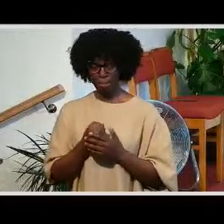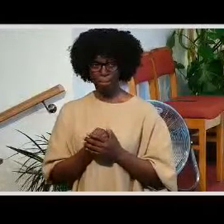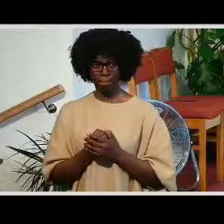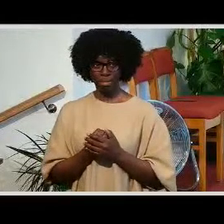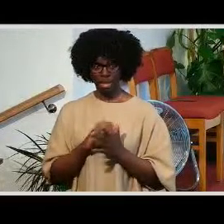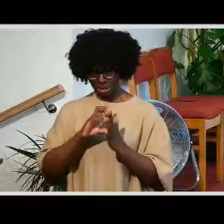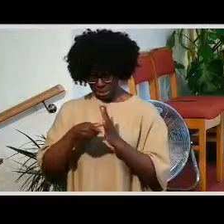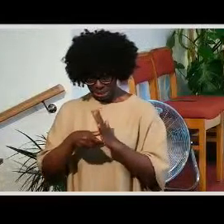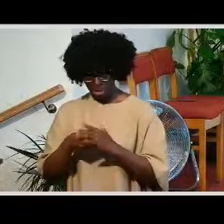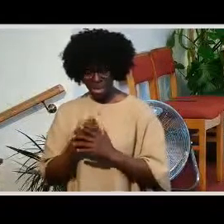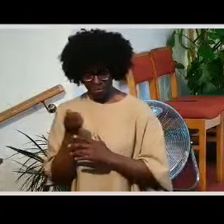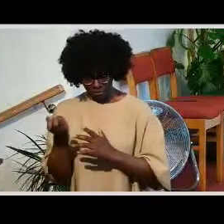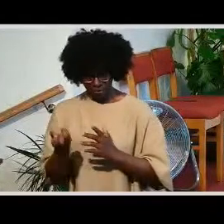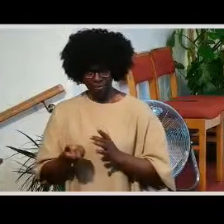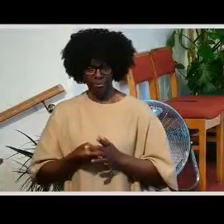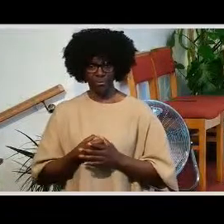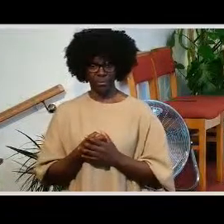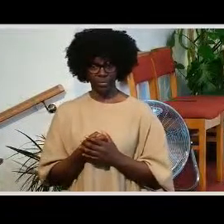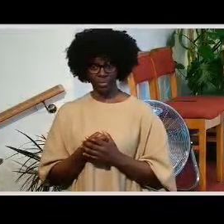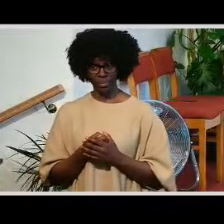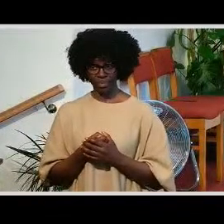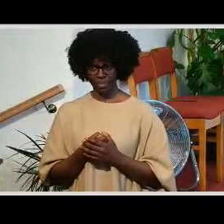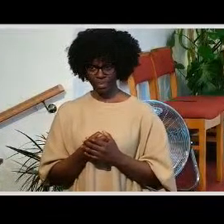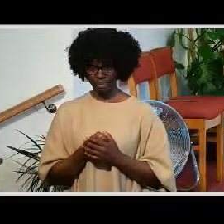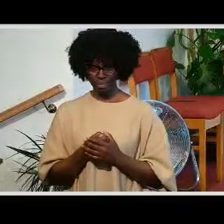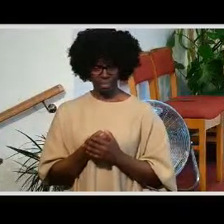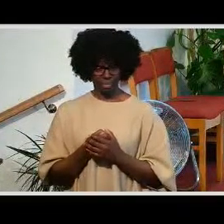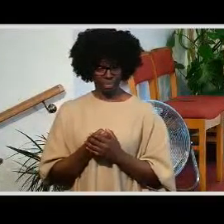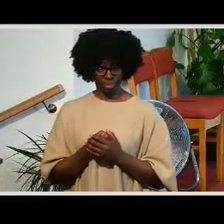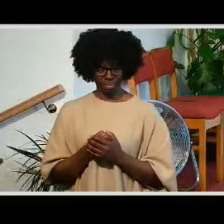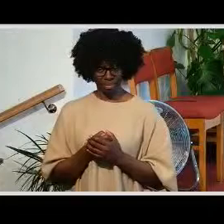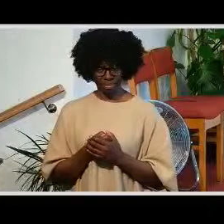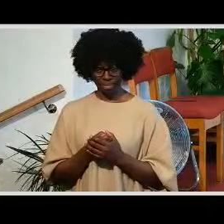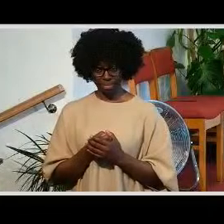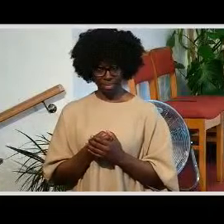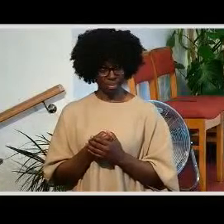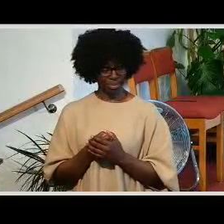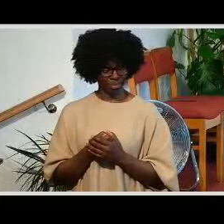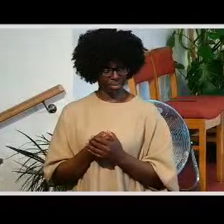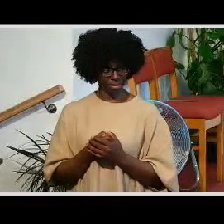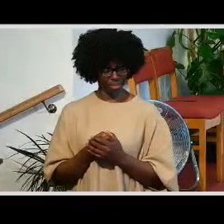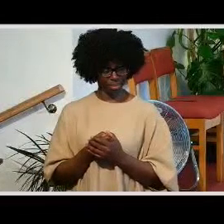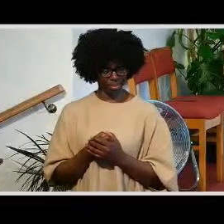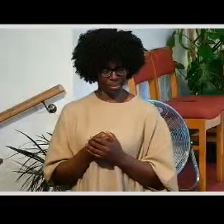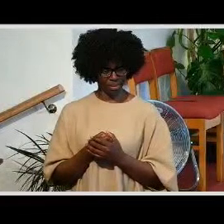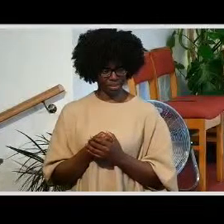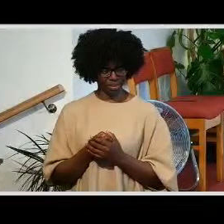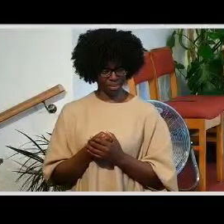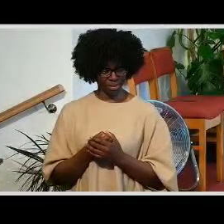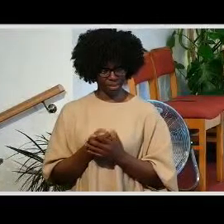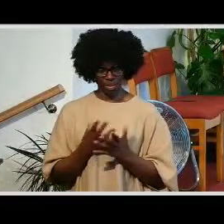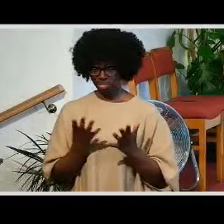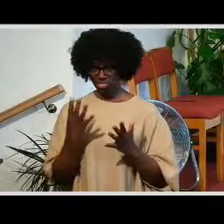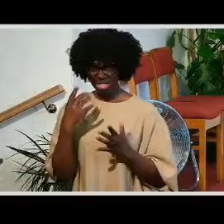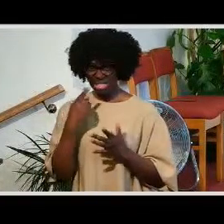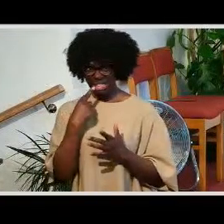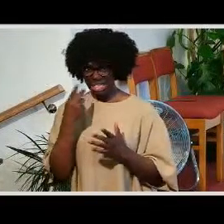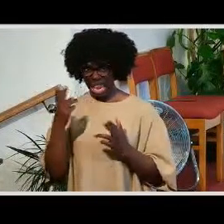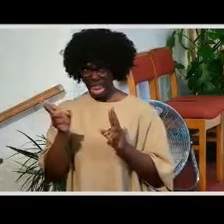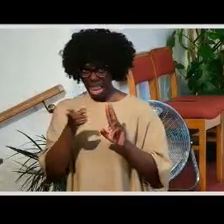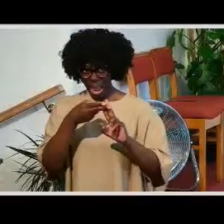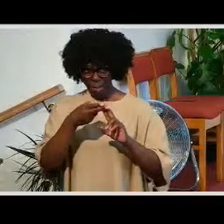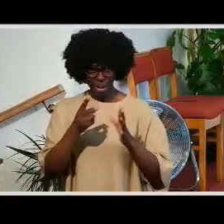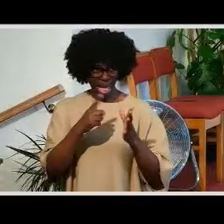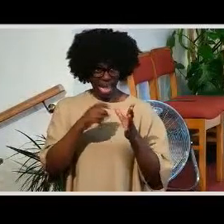as technical at the time. There weren't the tools to coin ADHD, Down syndrome, ASD, or